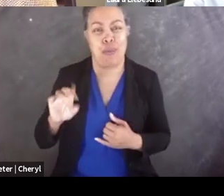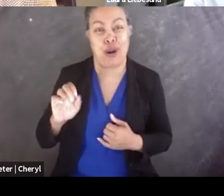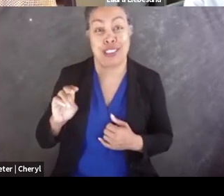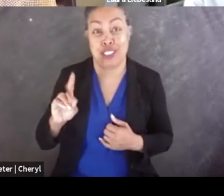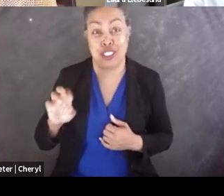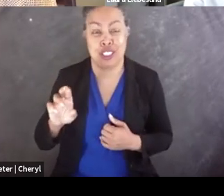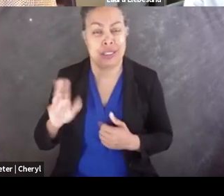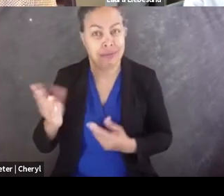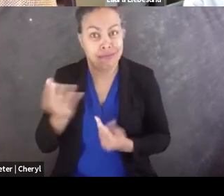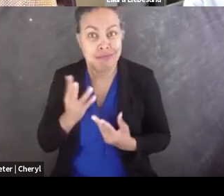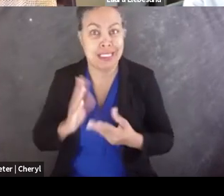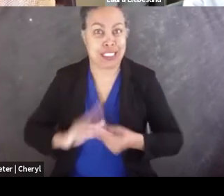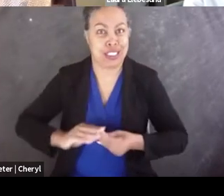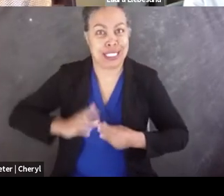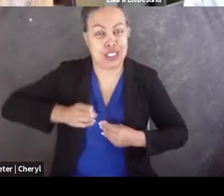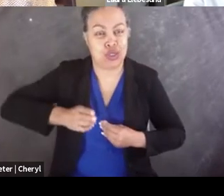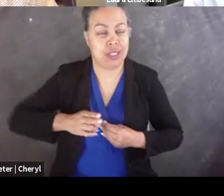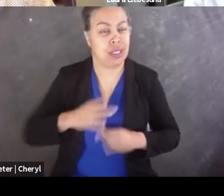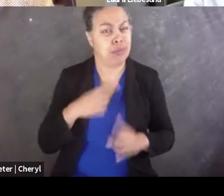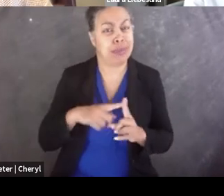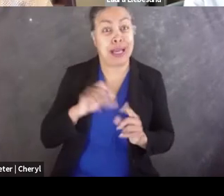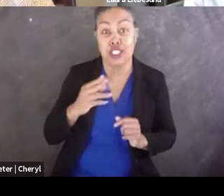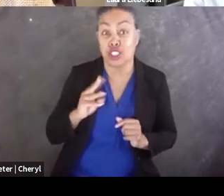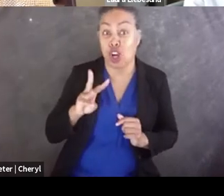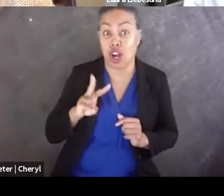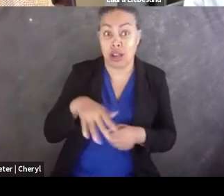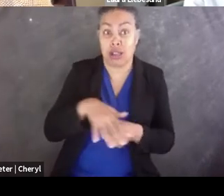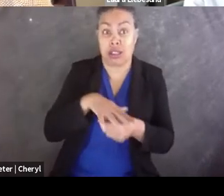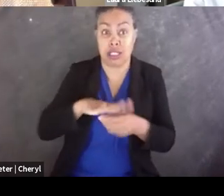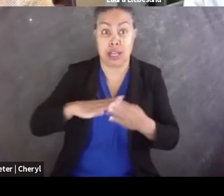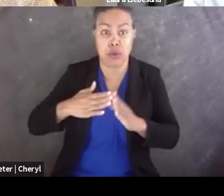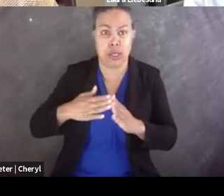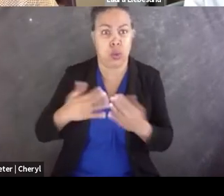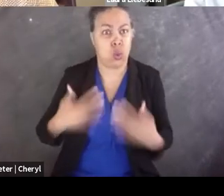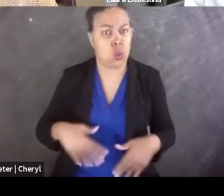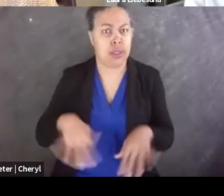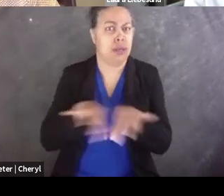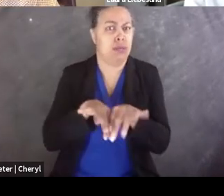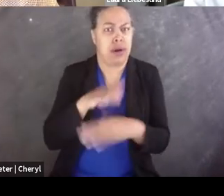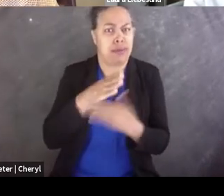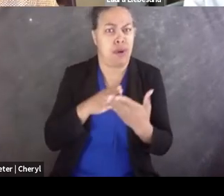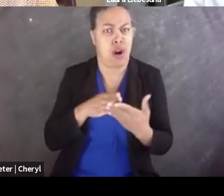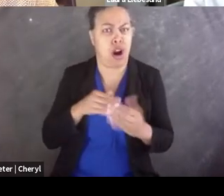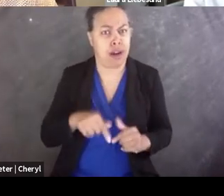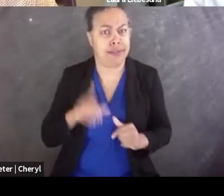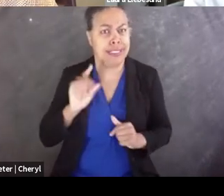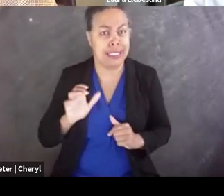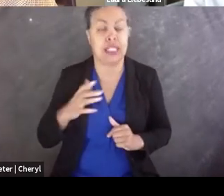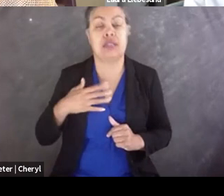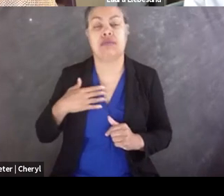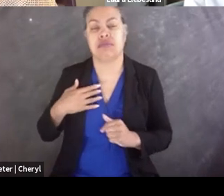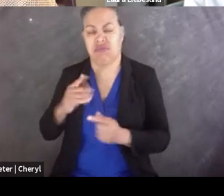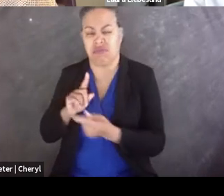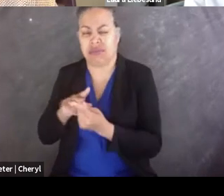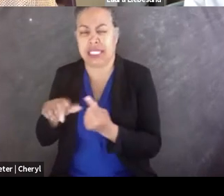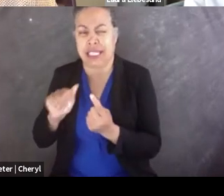of the story in DC, both historically and today, I approached Alex Padro. We worked together at Shaw Mainstreets, and we thought